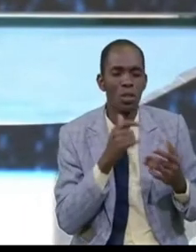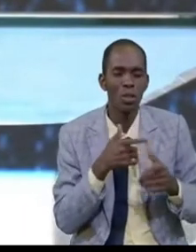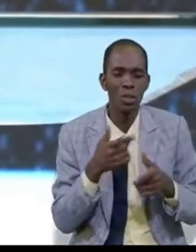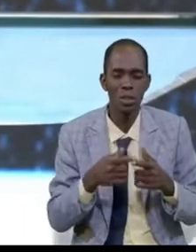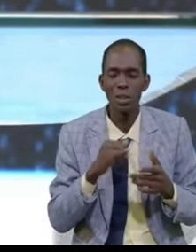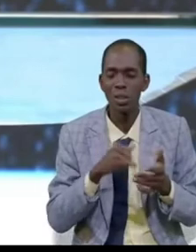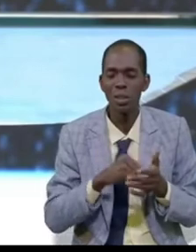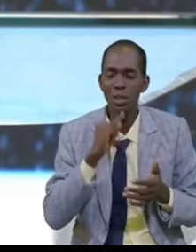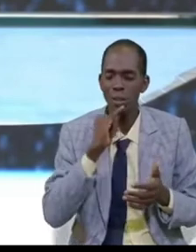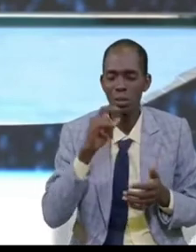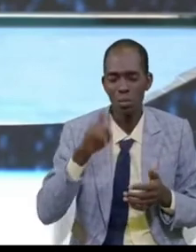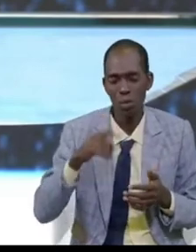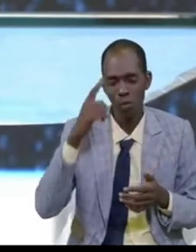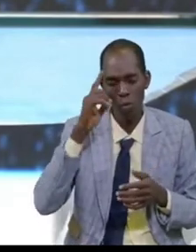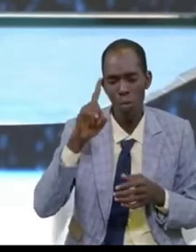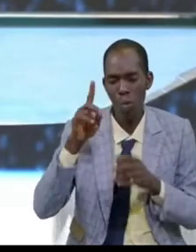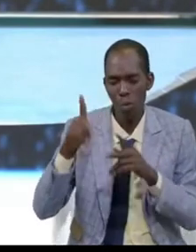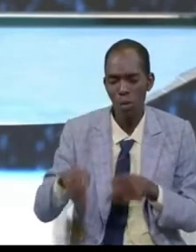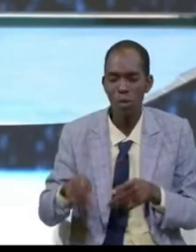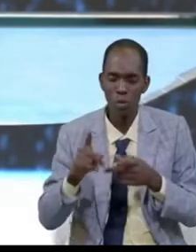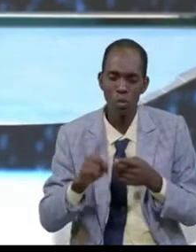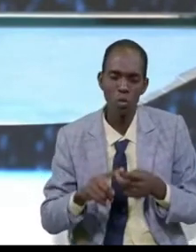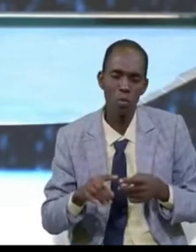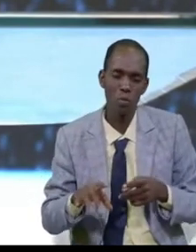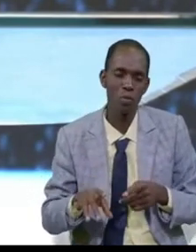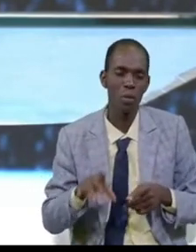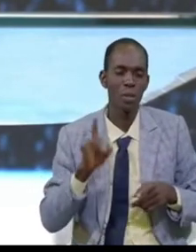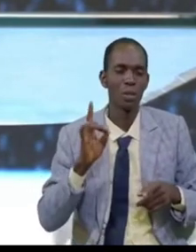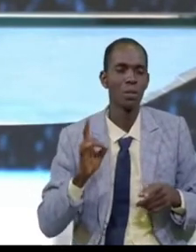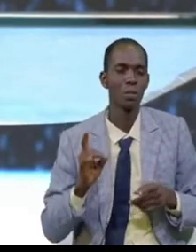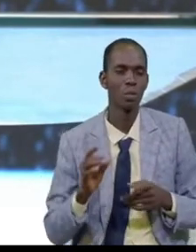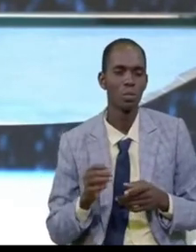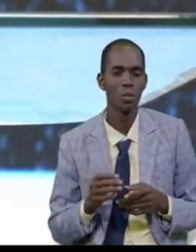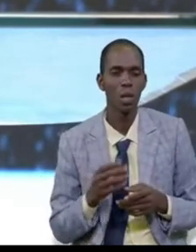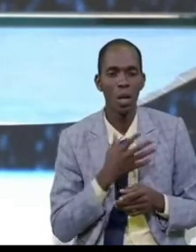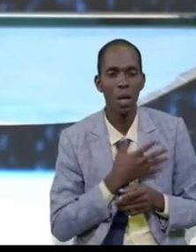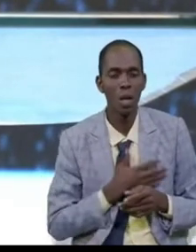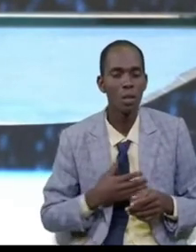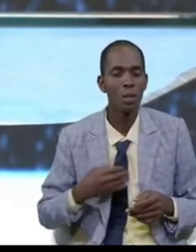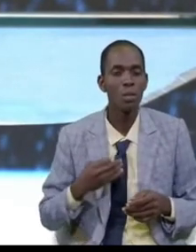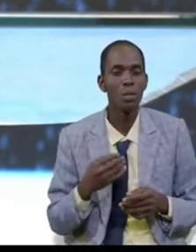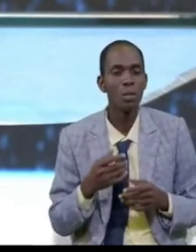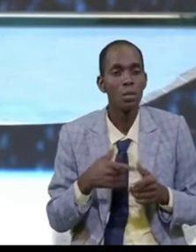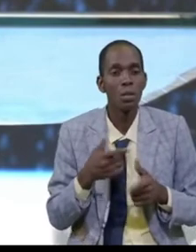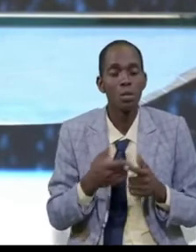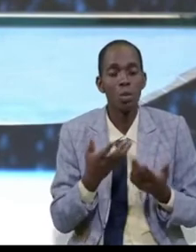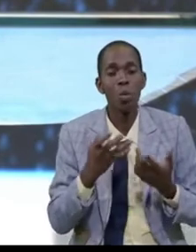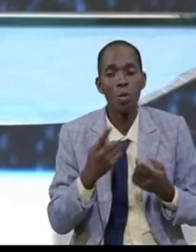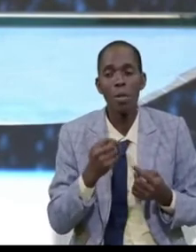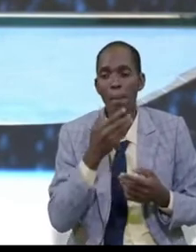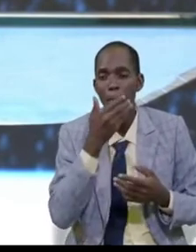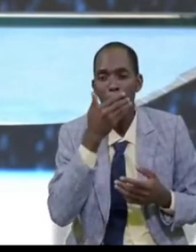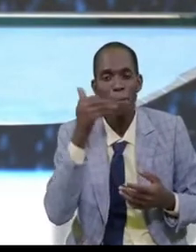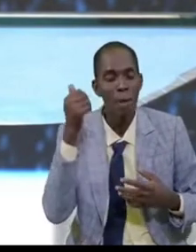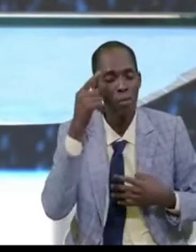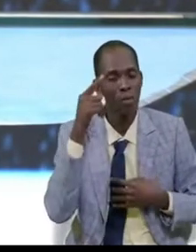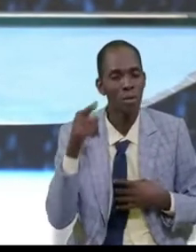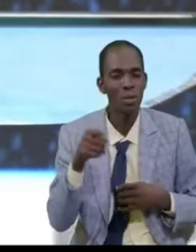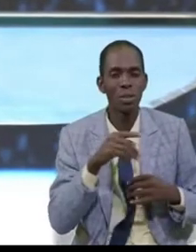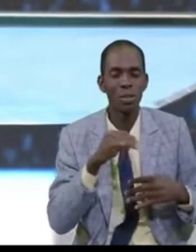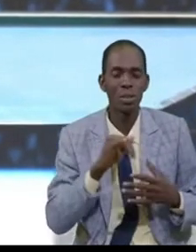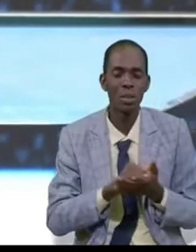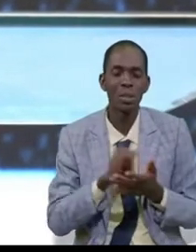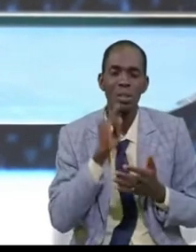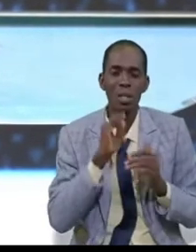the Spirit, which is love and joy, and then you are positive and you want the best for them. That's how to